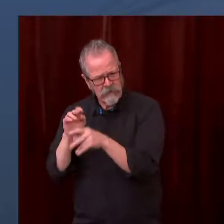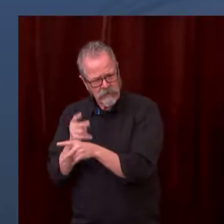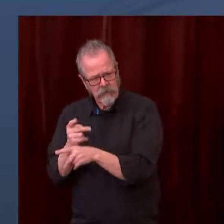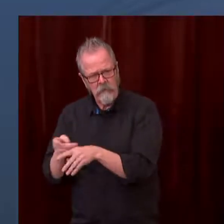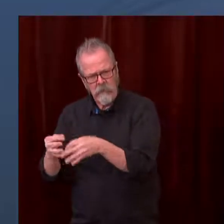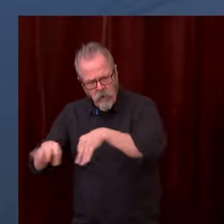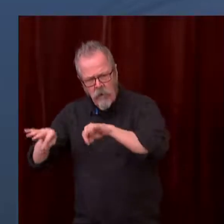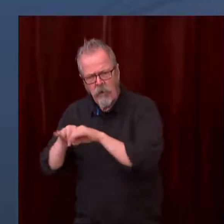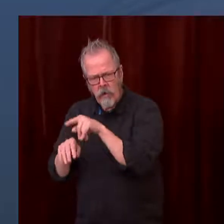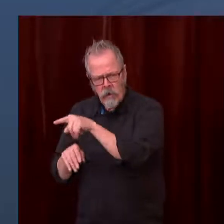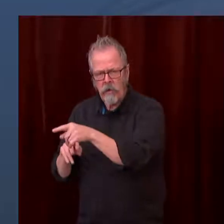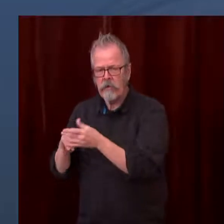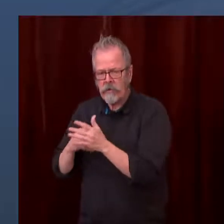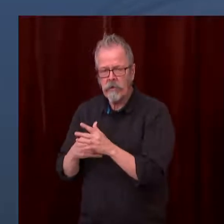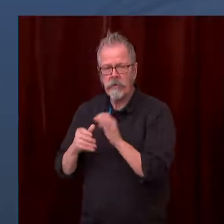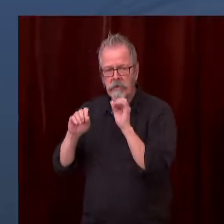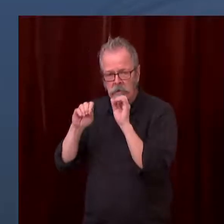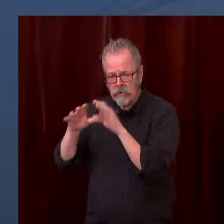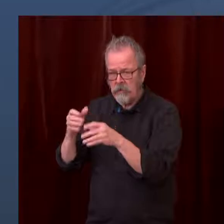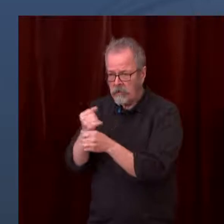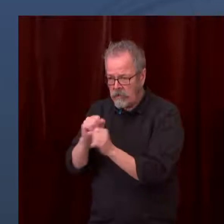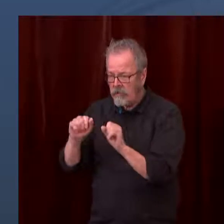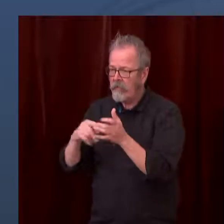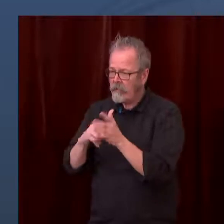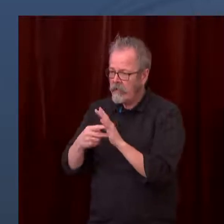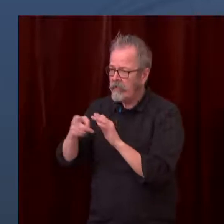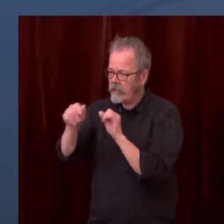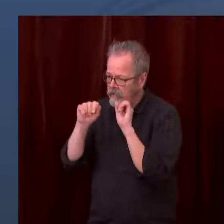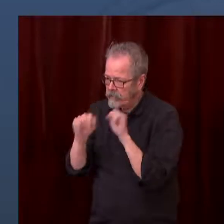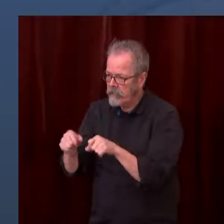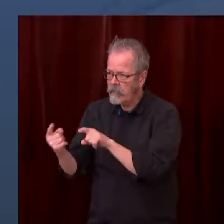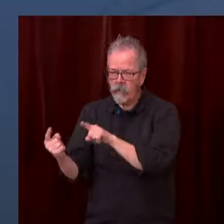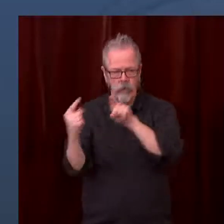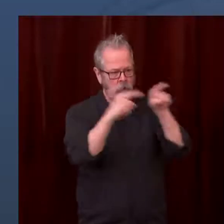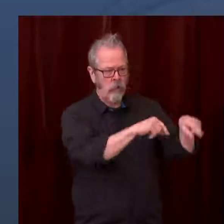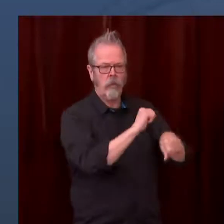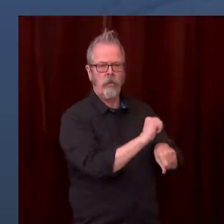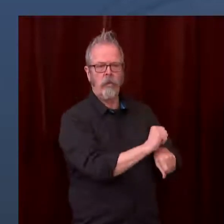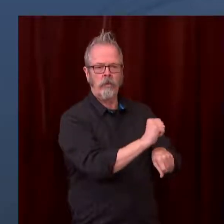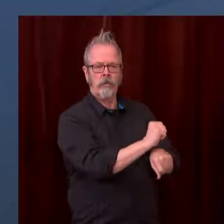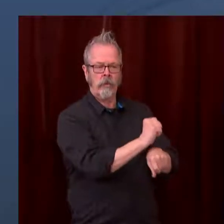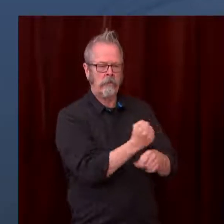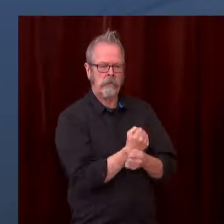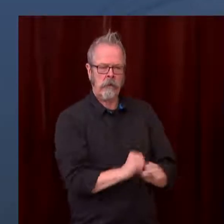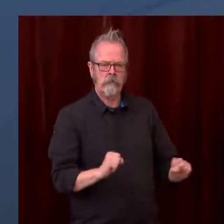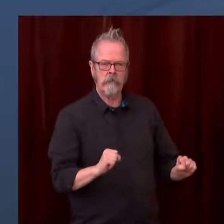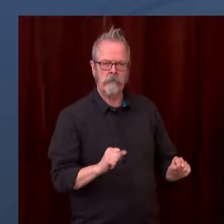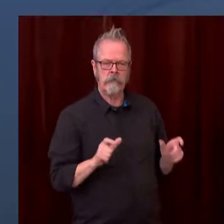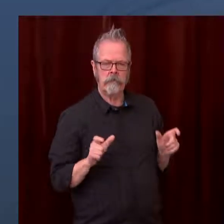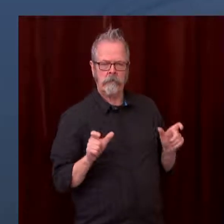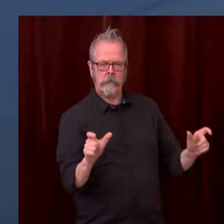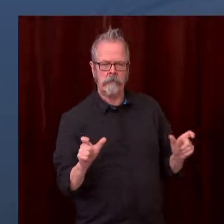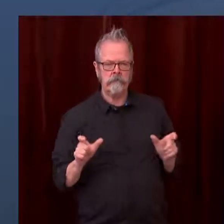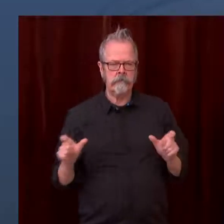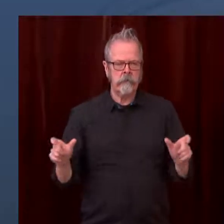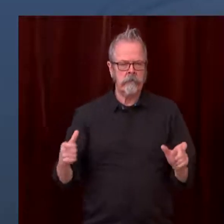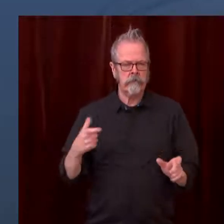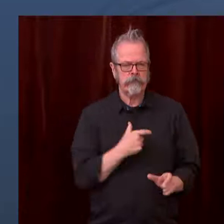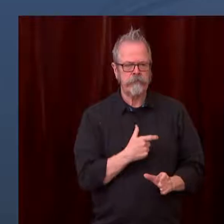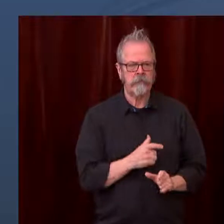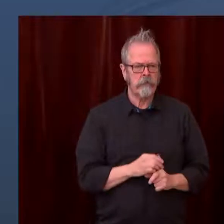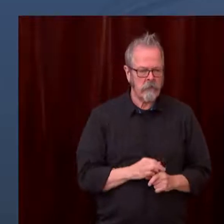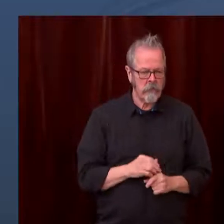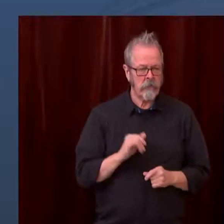who need that child care to do their jobs. We know that early learning is so critical for educational equity. In our